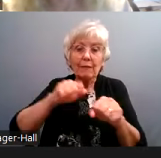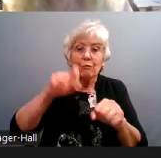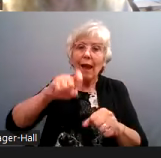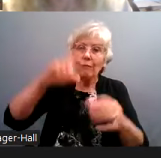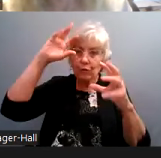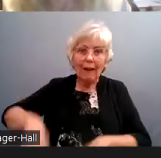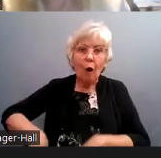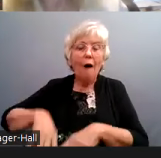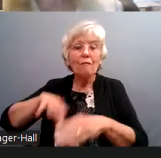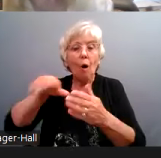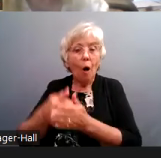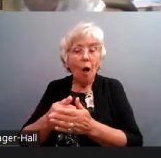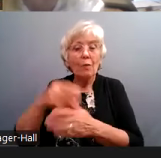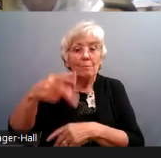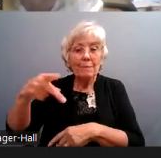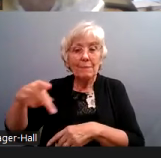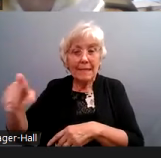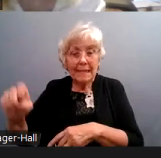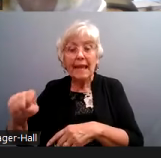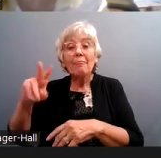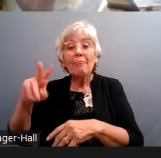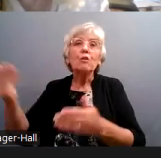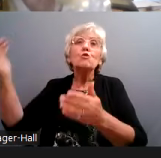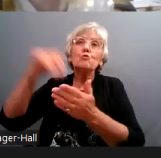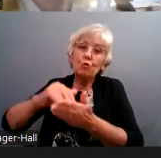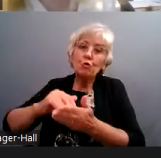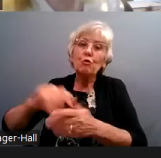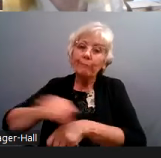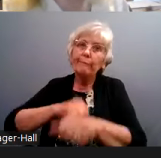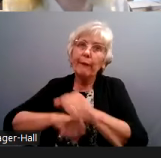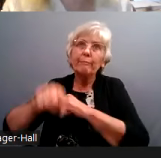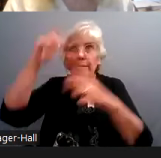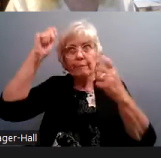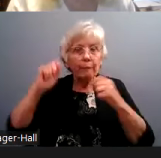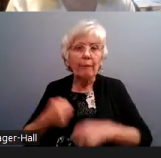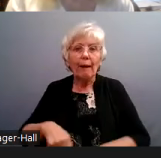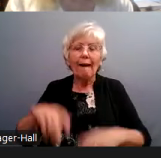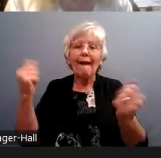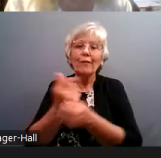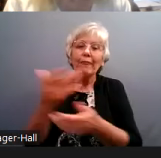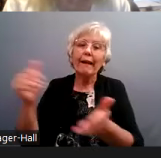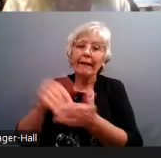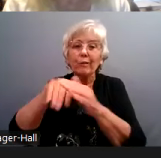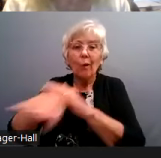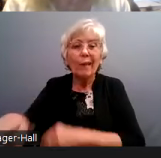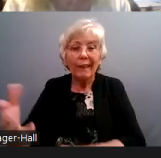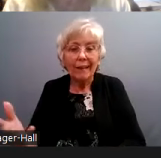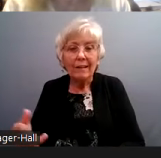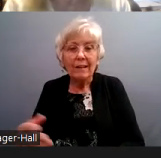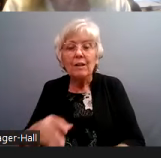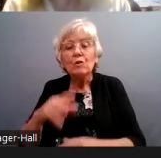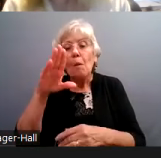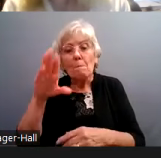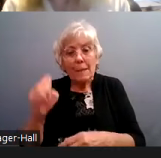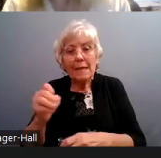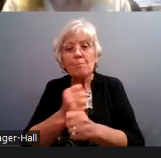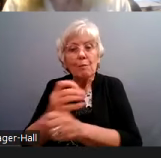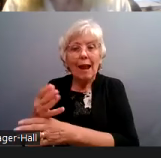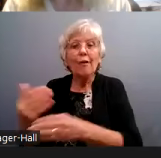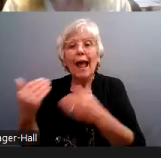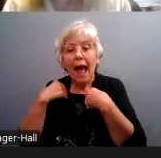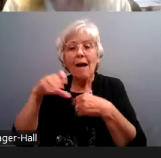back on. You put on new stuff when you go back in. So, you know, you want to be prepared when you go in there and have all your supplies all ready to